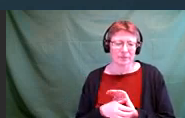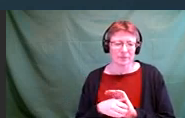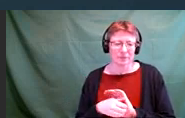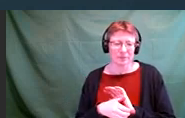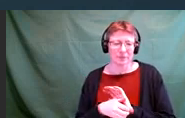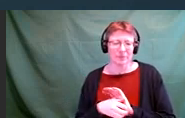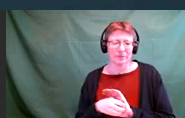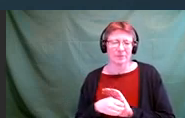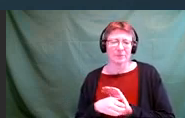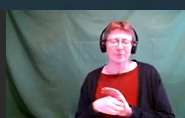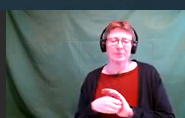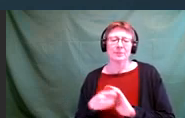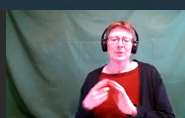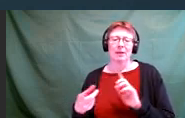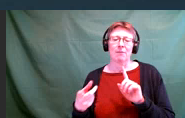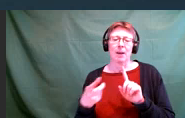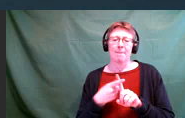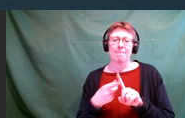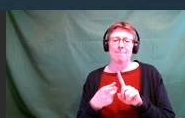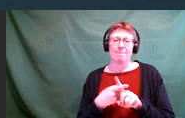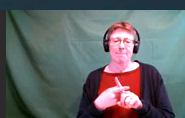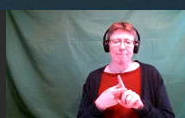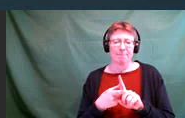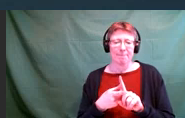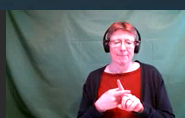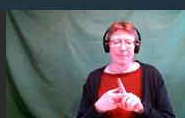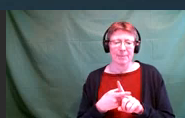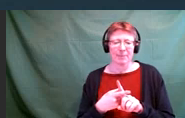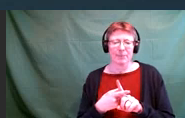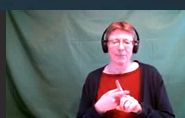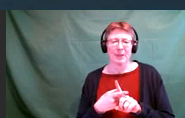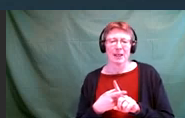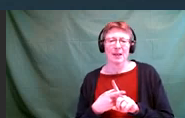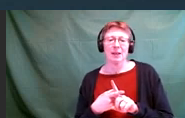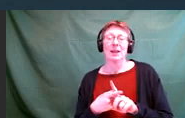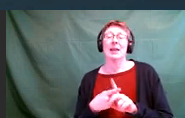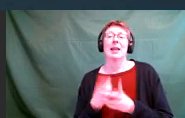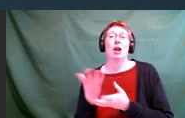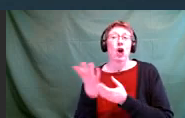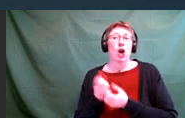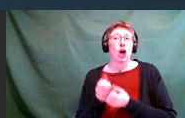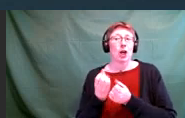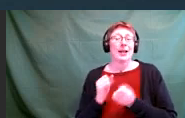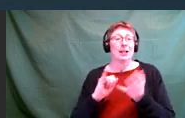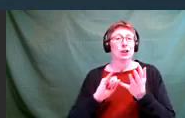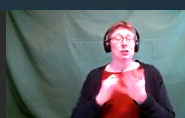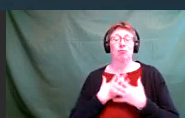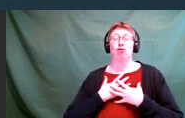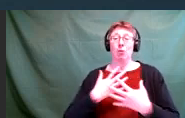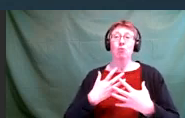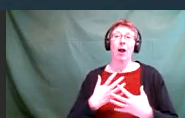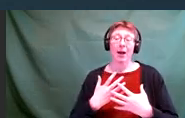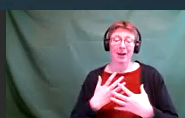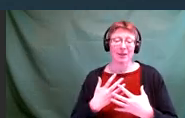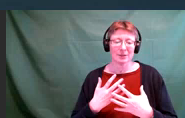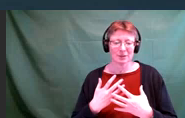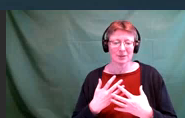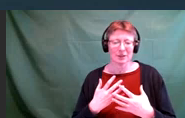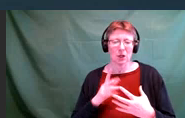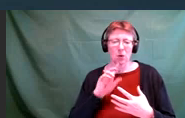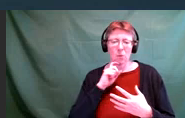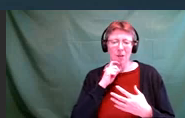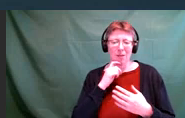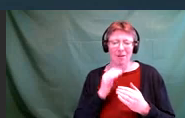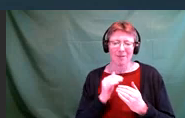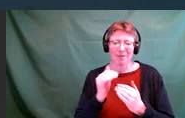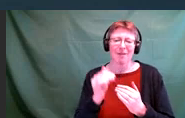So shares with positive earnings surprises tend to continue to increase in price for a number of months,